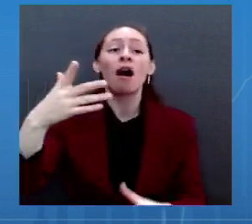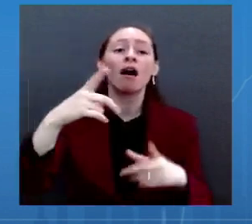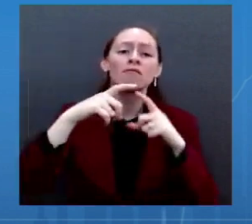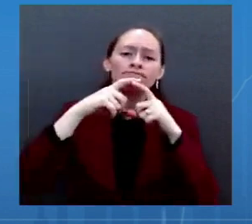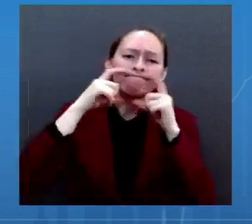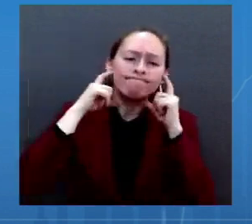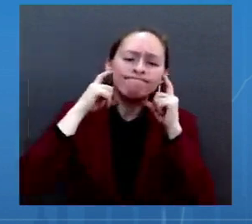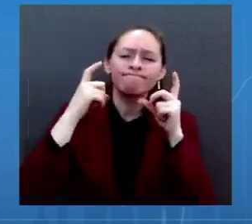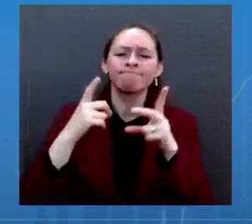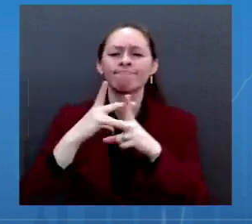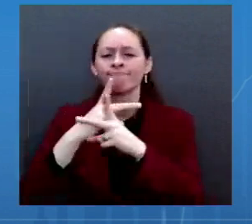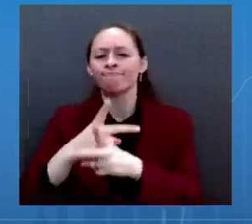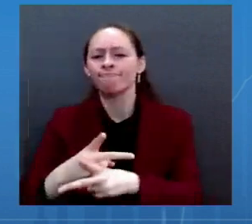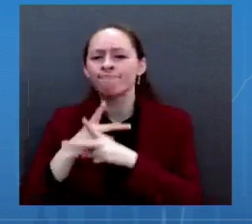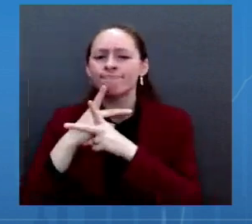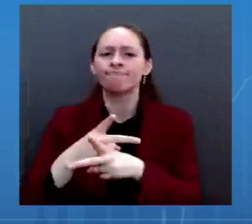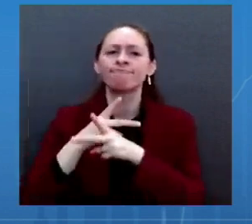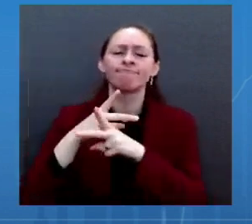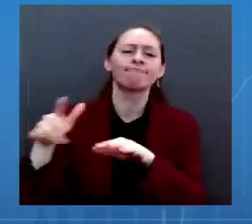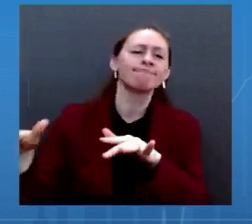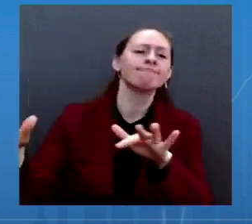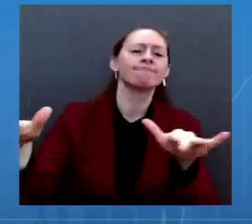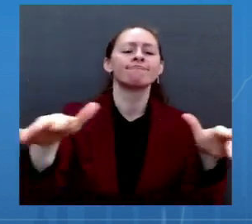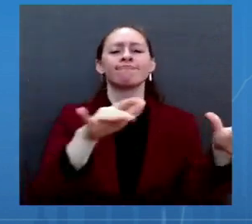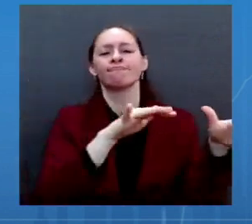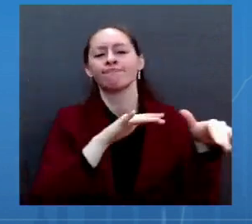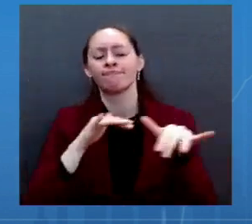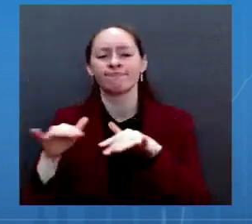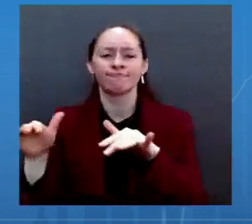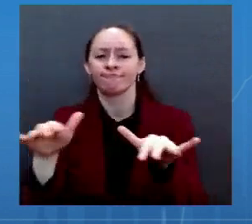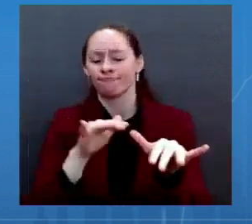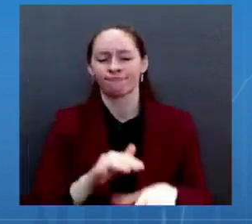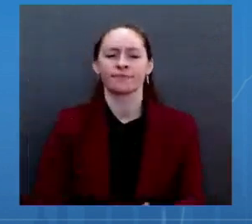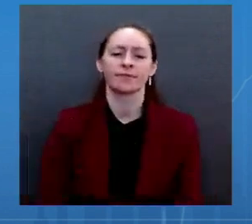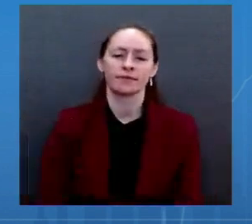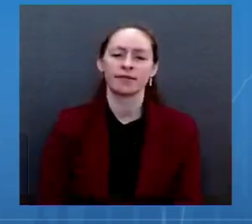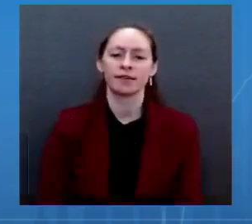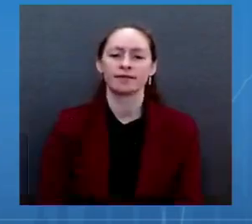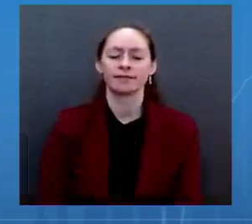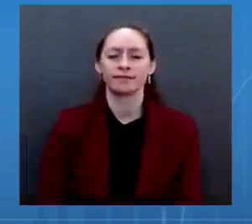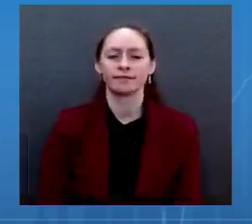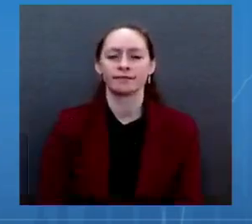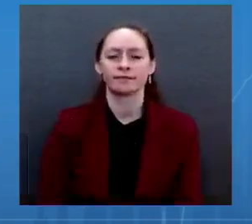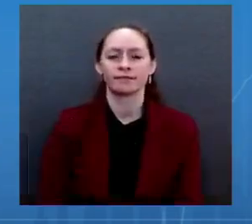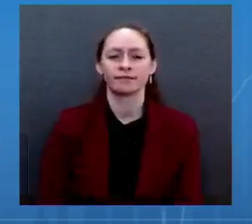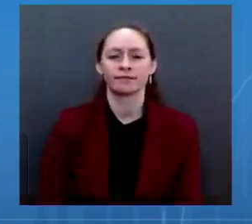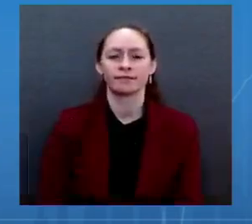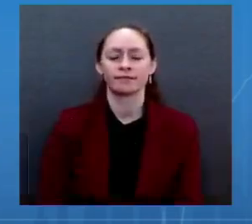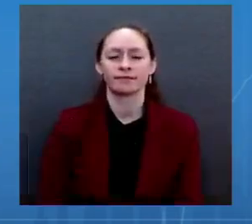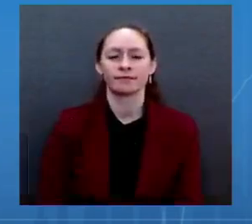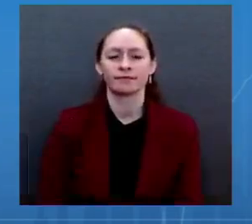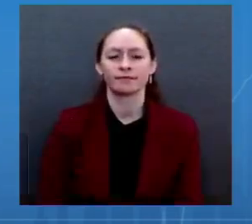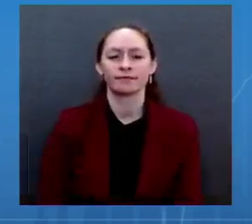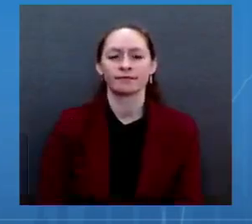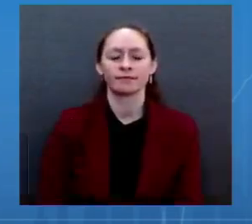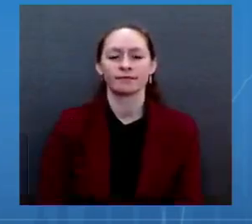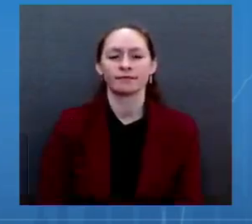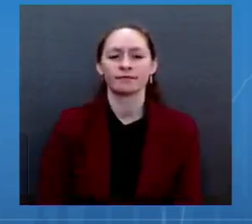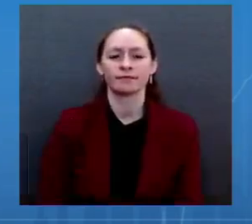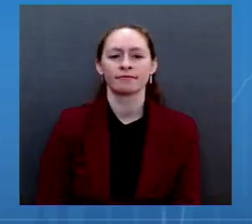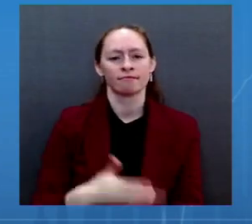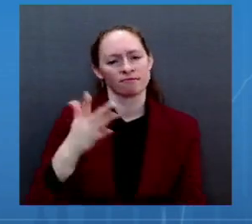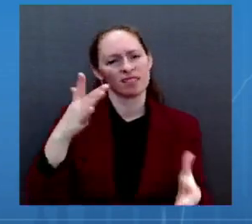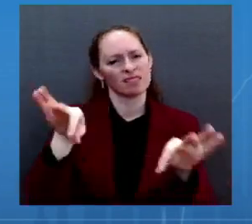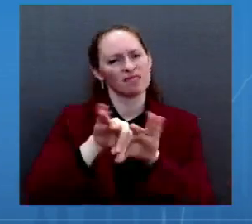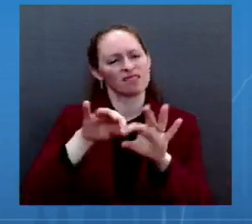settings. The CDC is very clear about that. Just follow those guidelines. Dr. Wolinski, anything to add? I don't have much to add